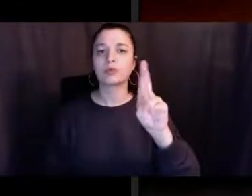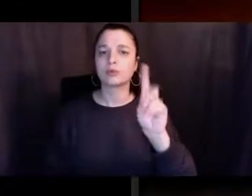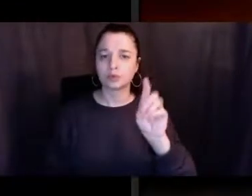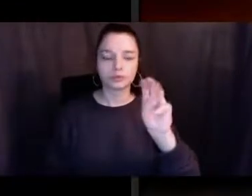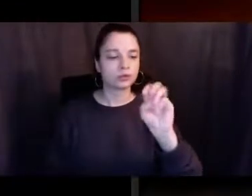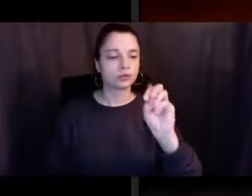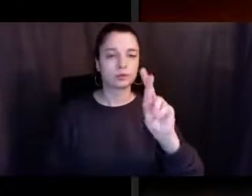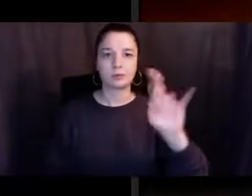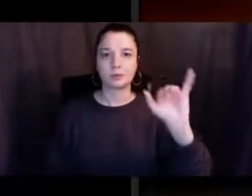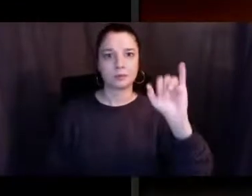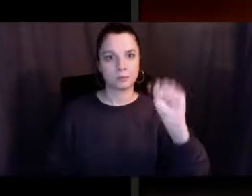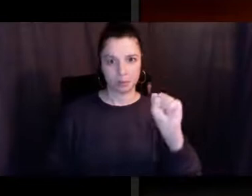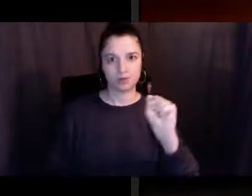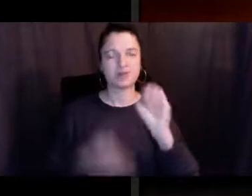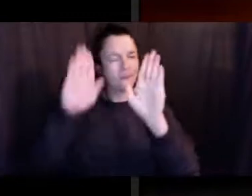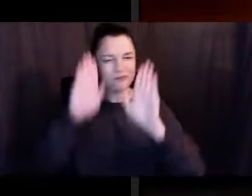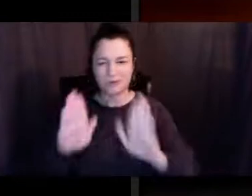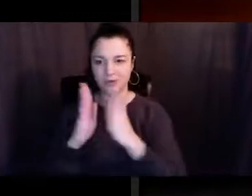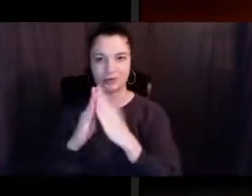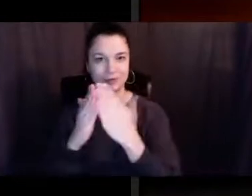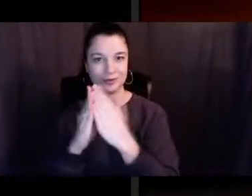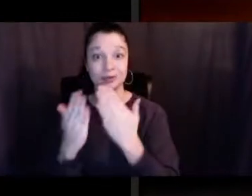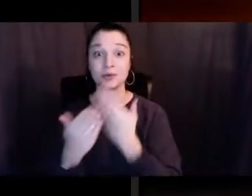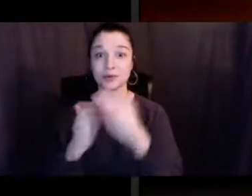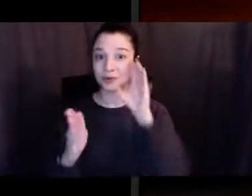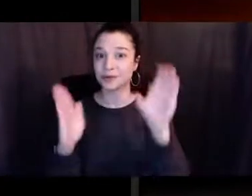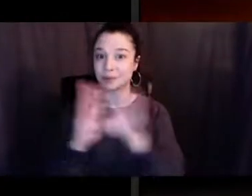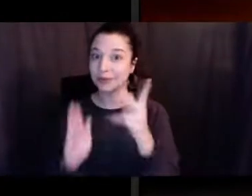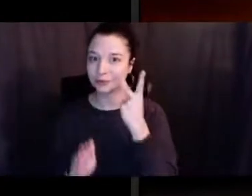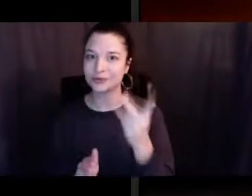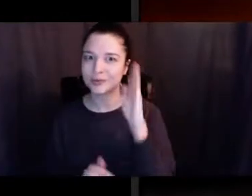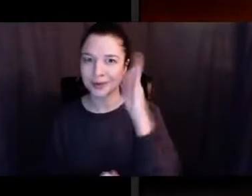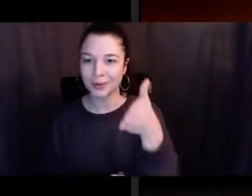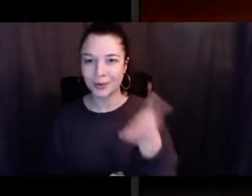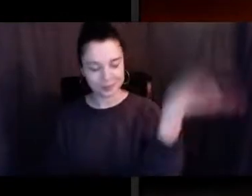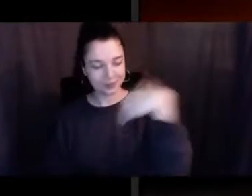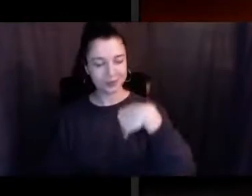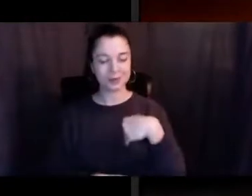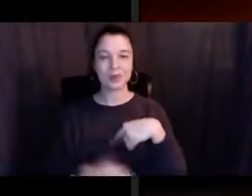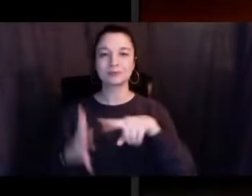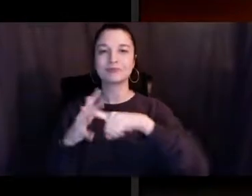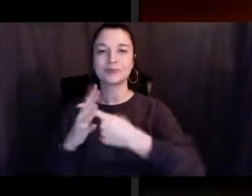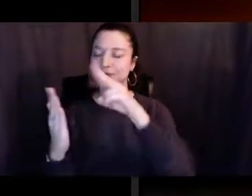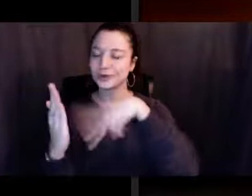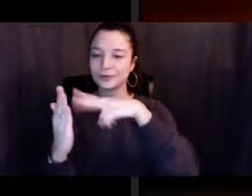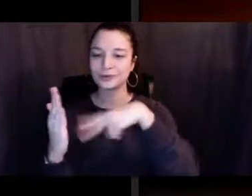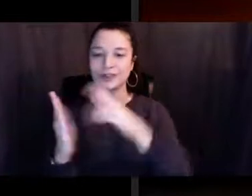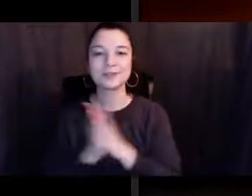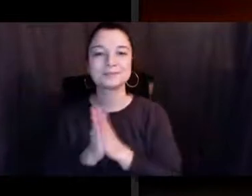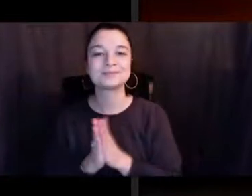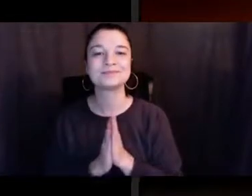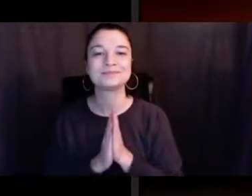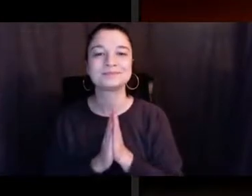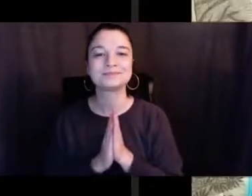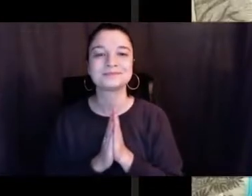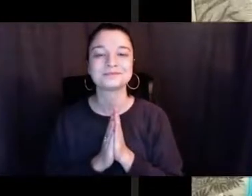it. It's got some great pictures. So feel free to follow along with me. The book is called Bear Came Along by Richard Morris.